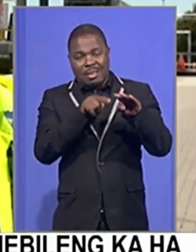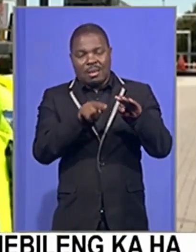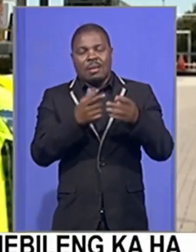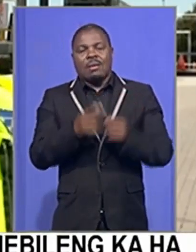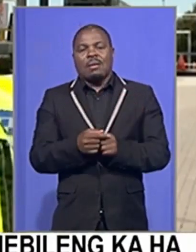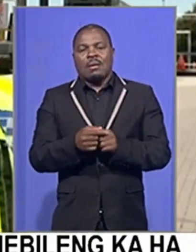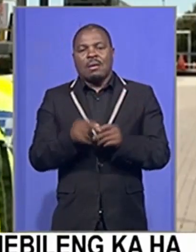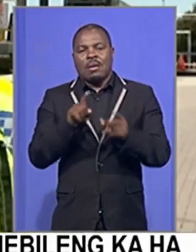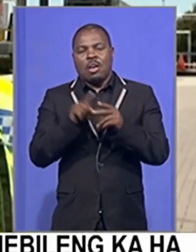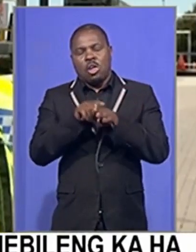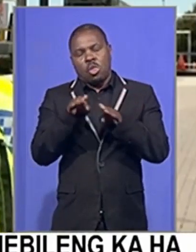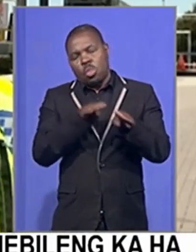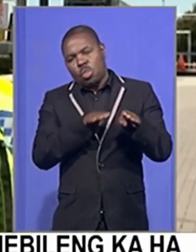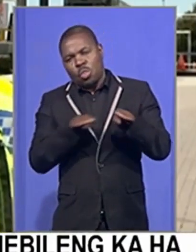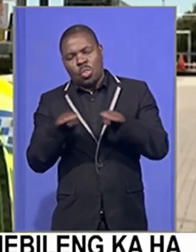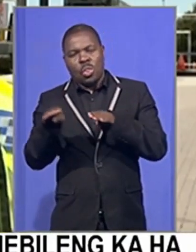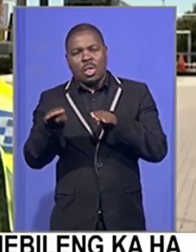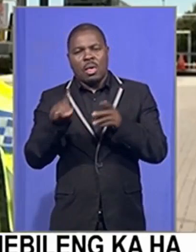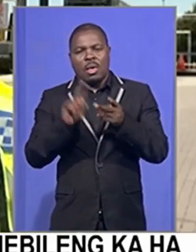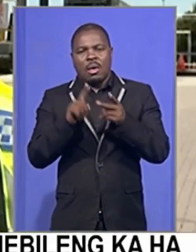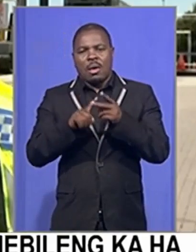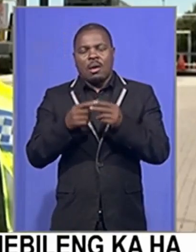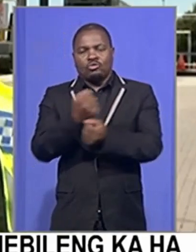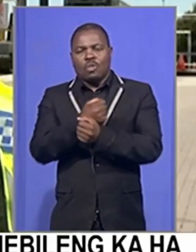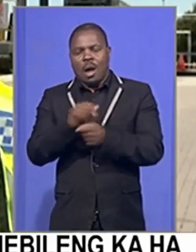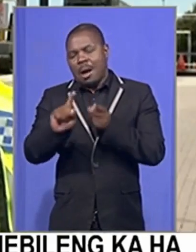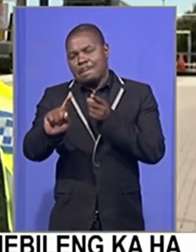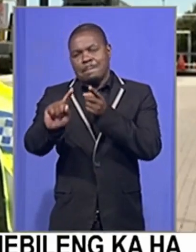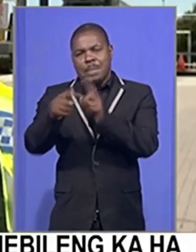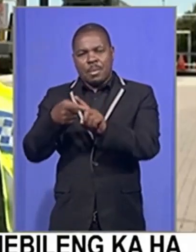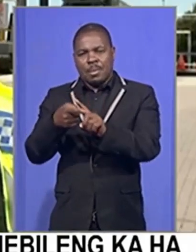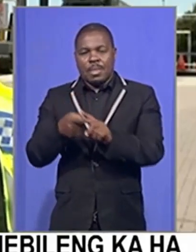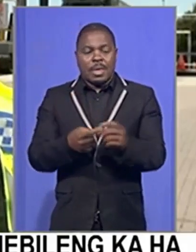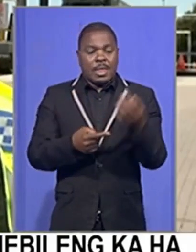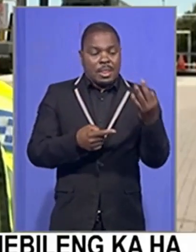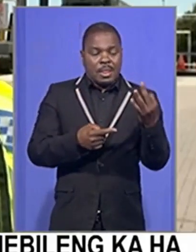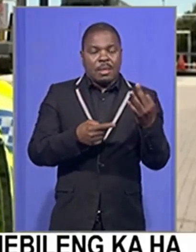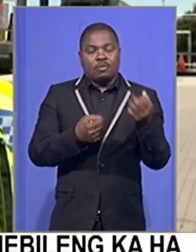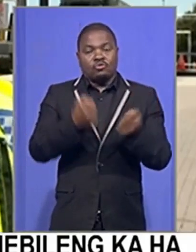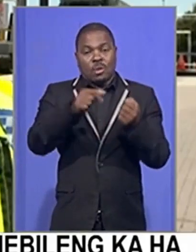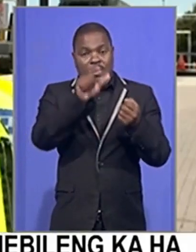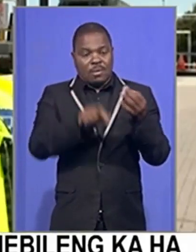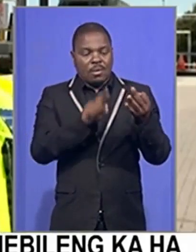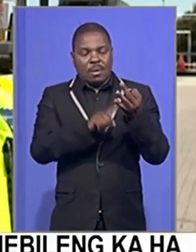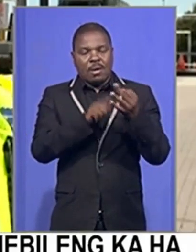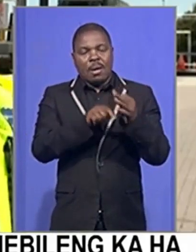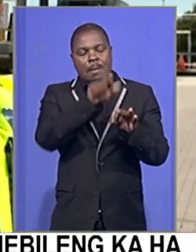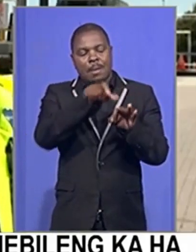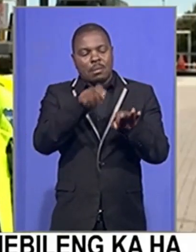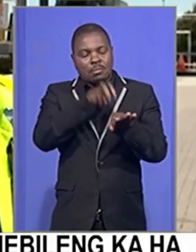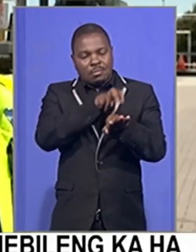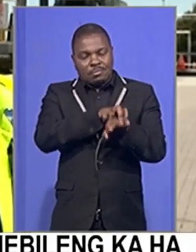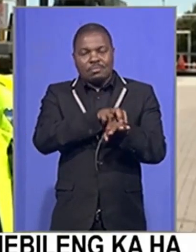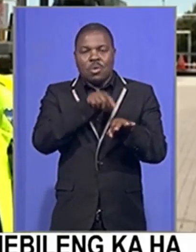a sideswipe collision with an articulated truck. The 3 include the driver and 2 of his passengers.